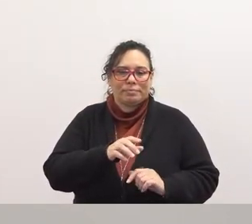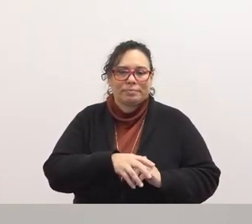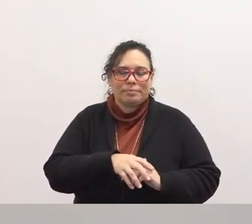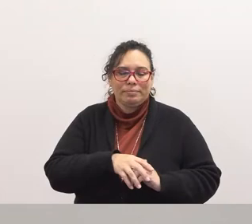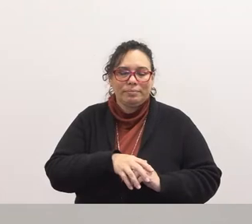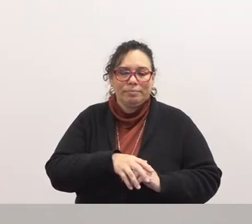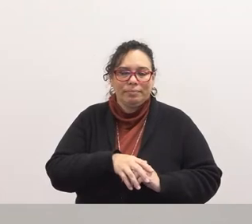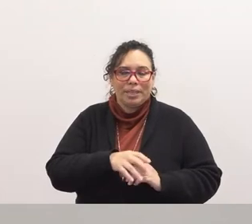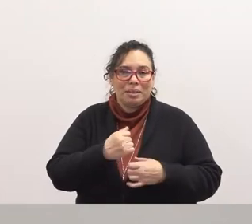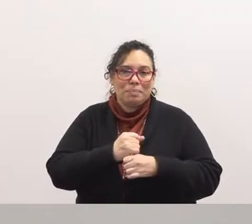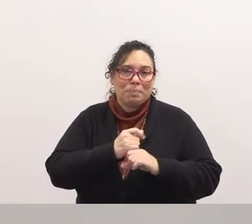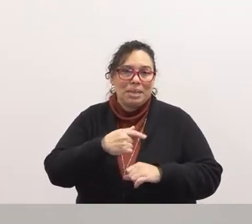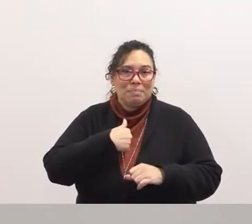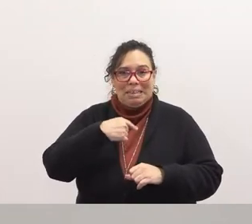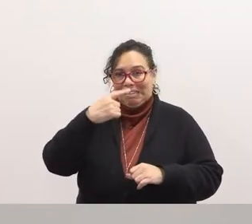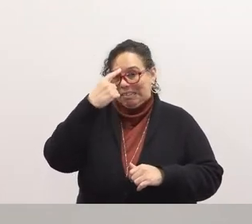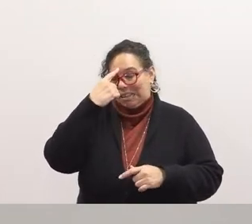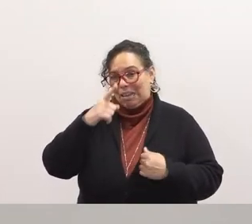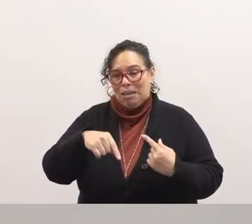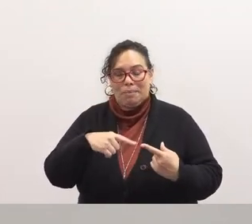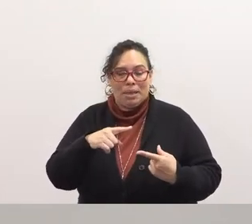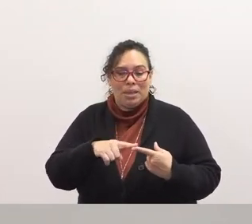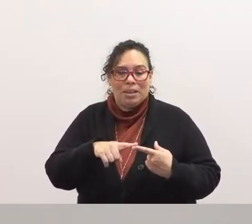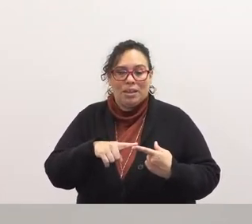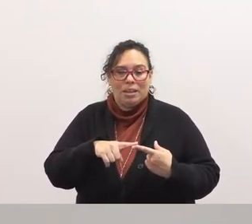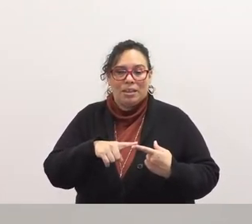and made me think about